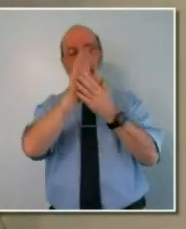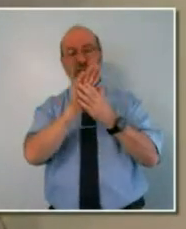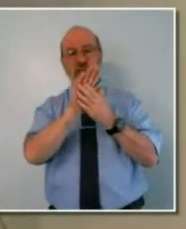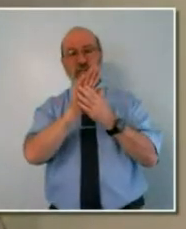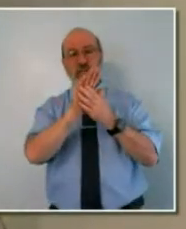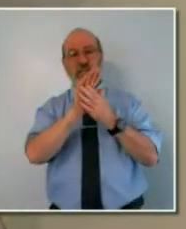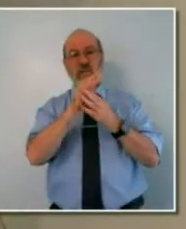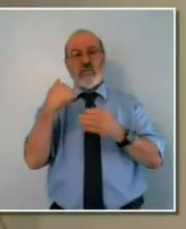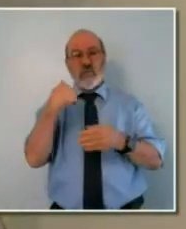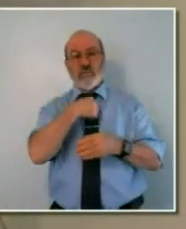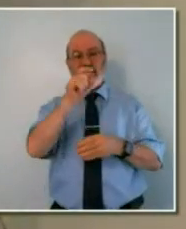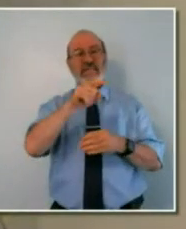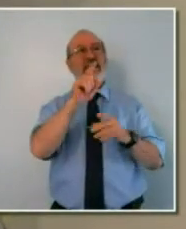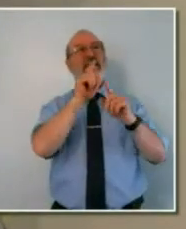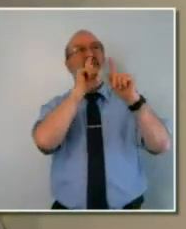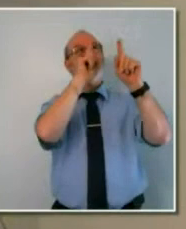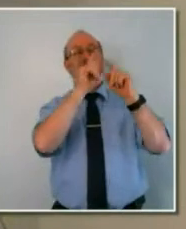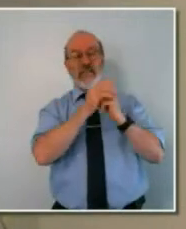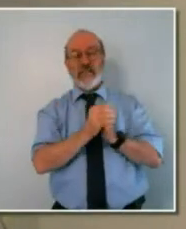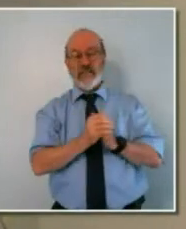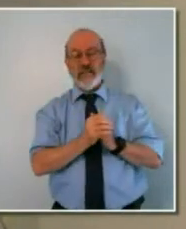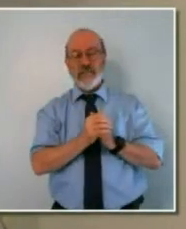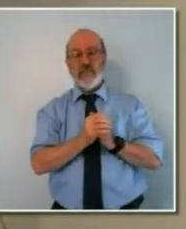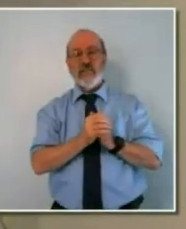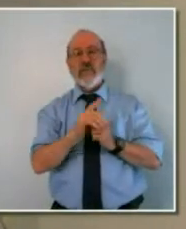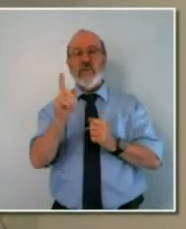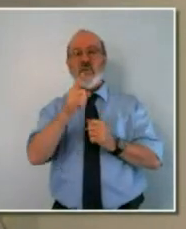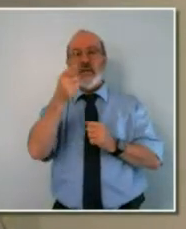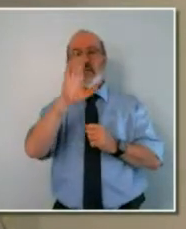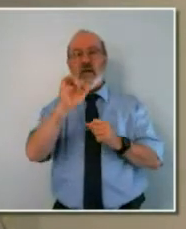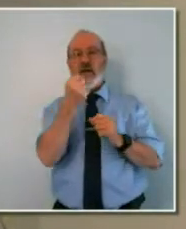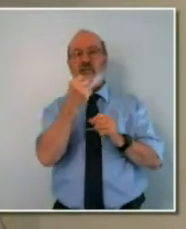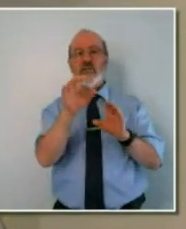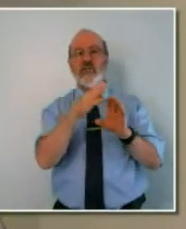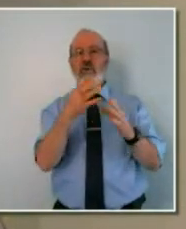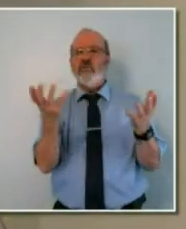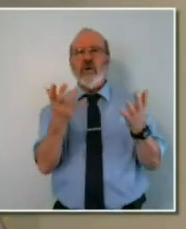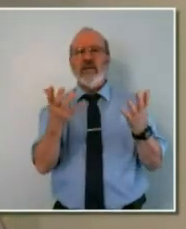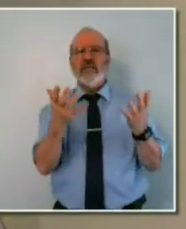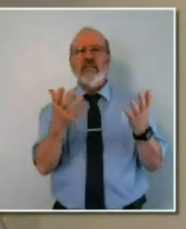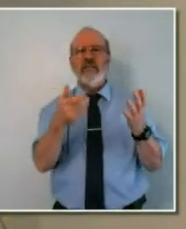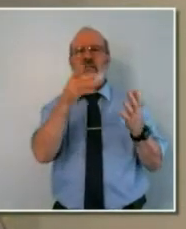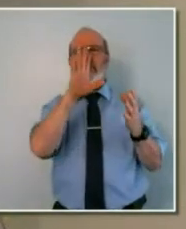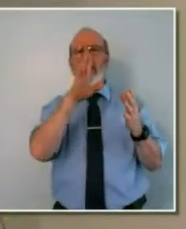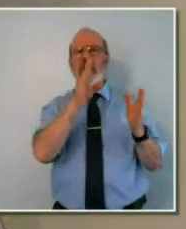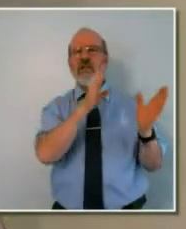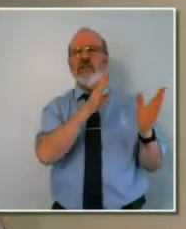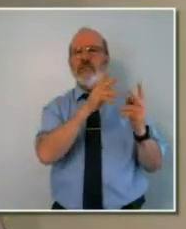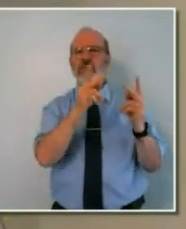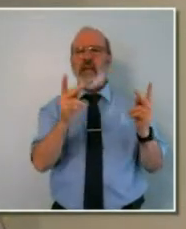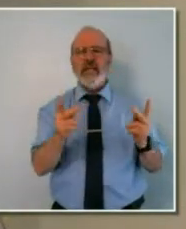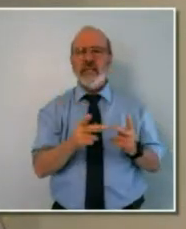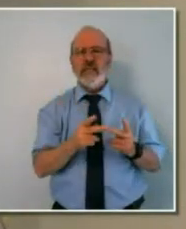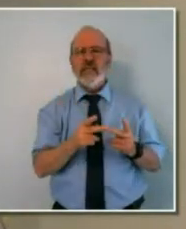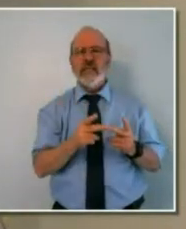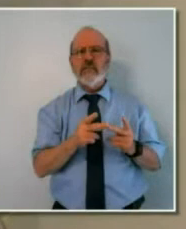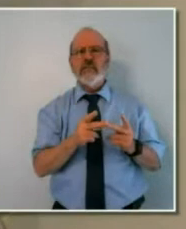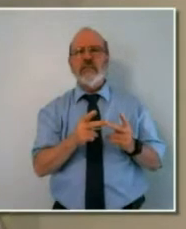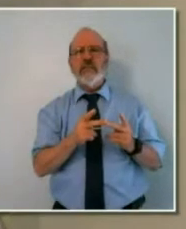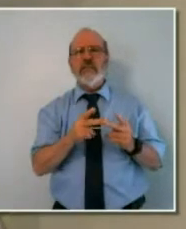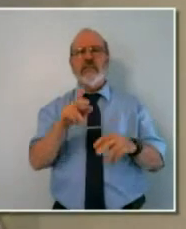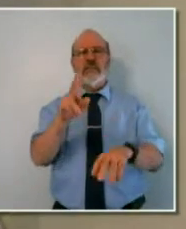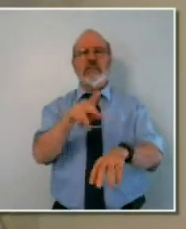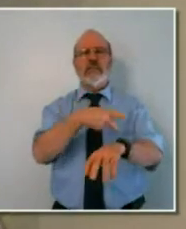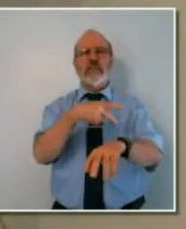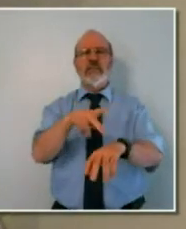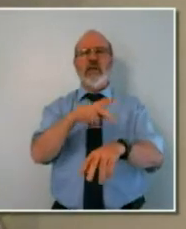I need to be. Now, where is God's door, or what is God's place? I'm going back to Psalm 80, where we